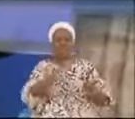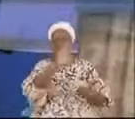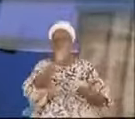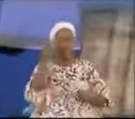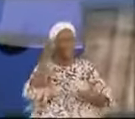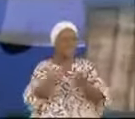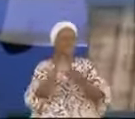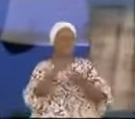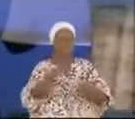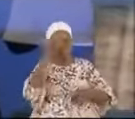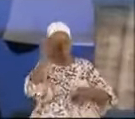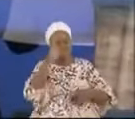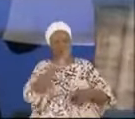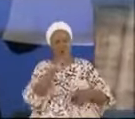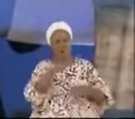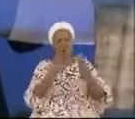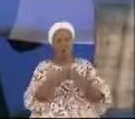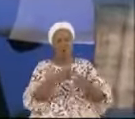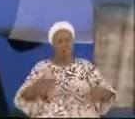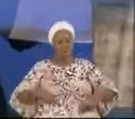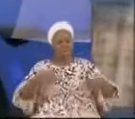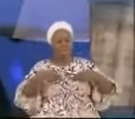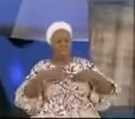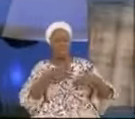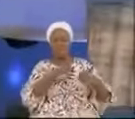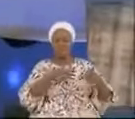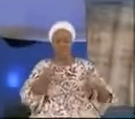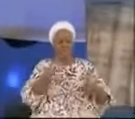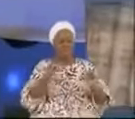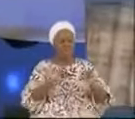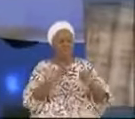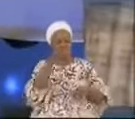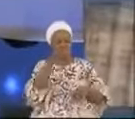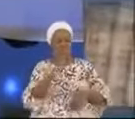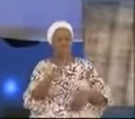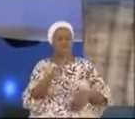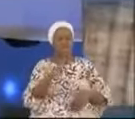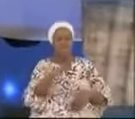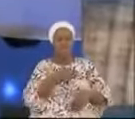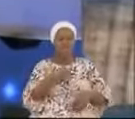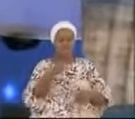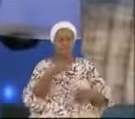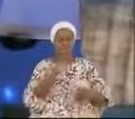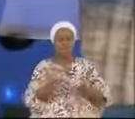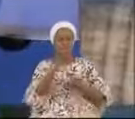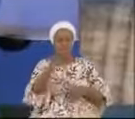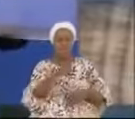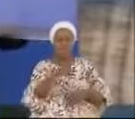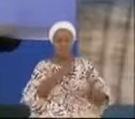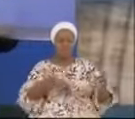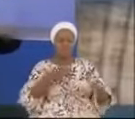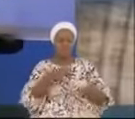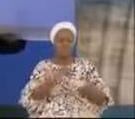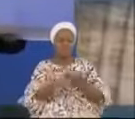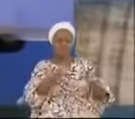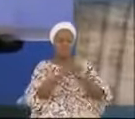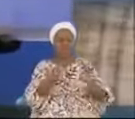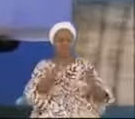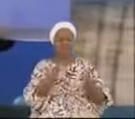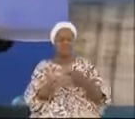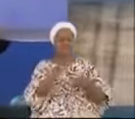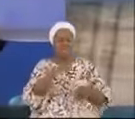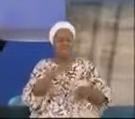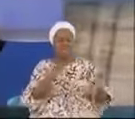same God. You say, I am God, I change not. And the Lord Jesus, we know you are still the same yesterday, today,